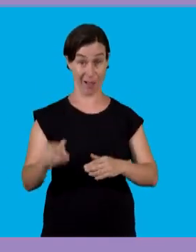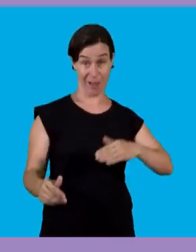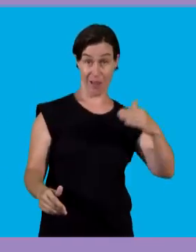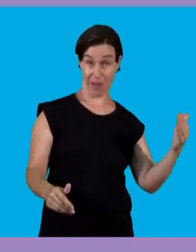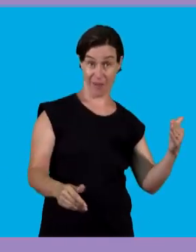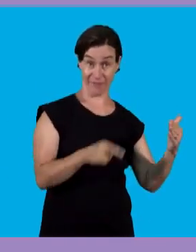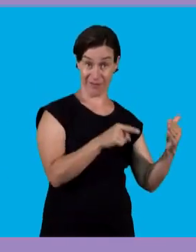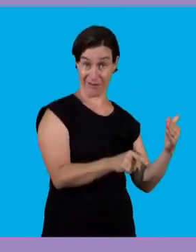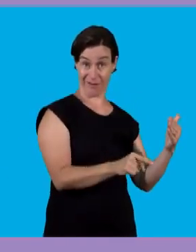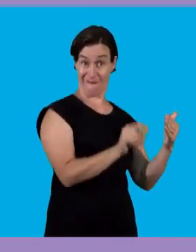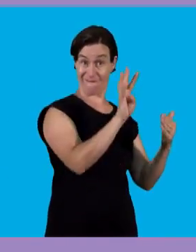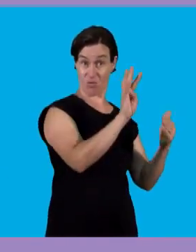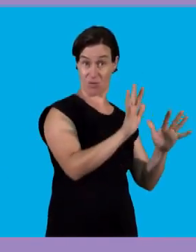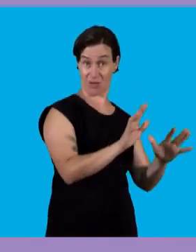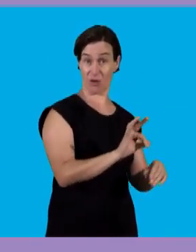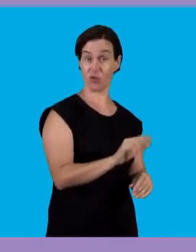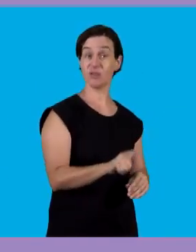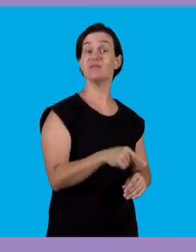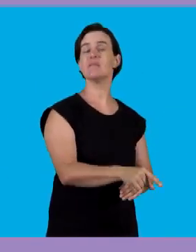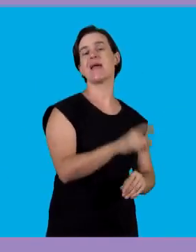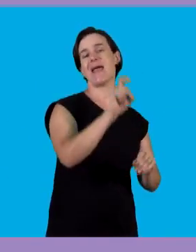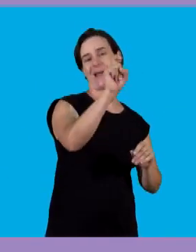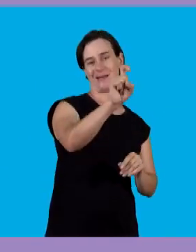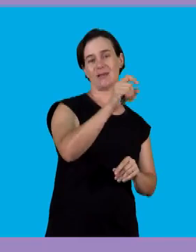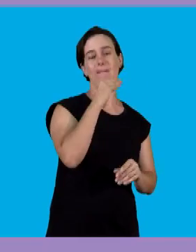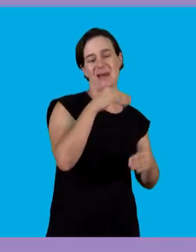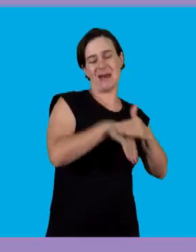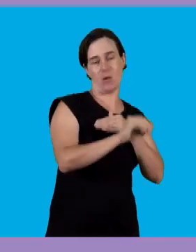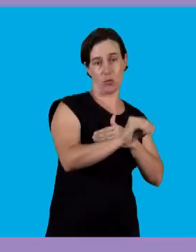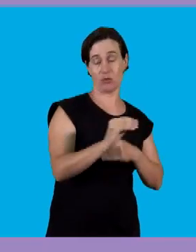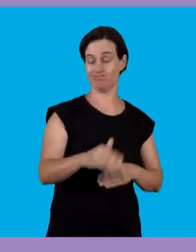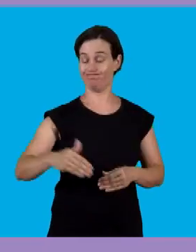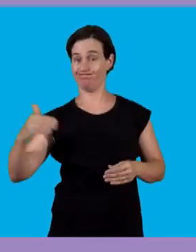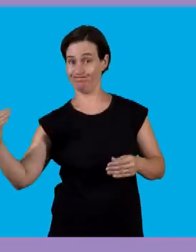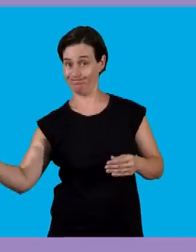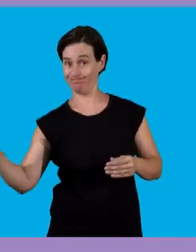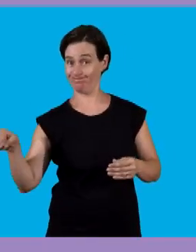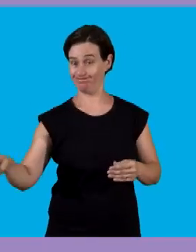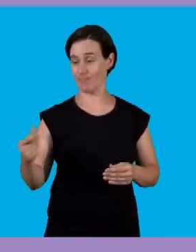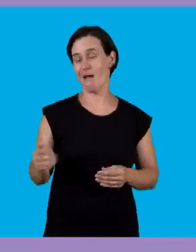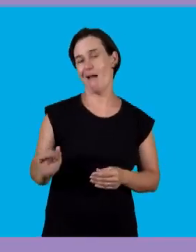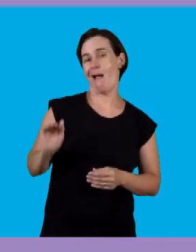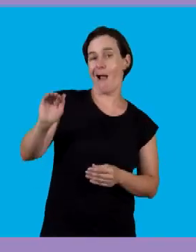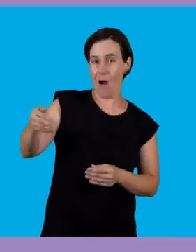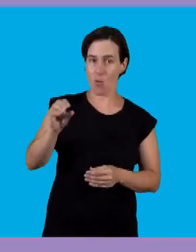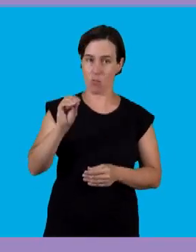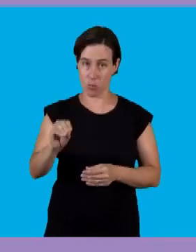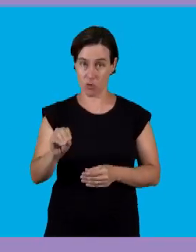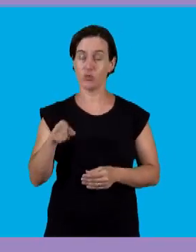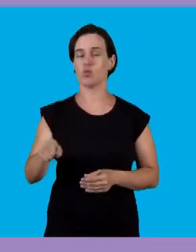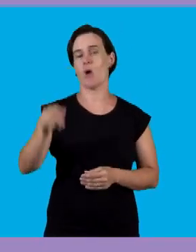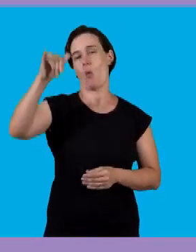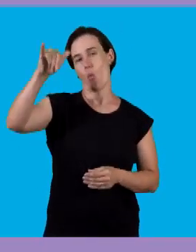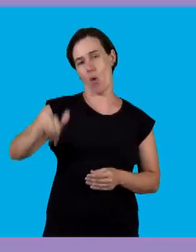left hand side, we have those input values, of course, represented by that X, and on the right hand side, we have those